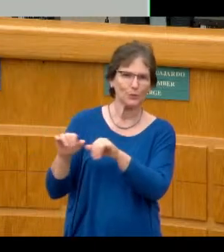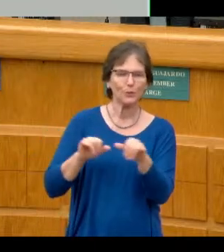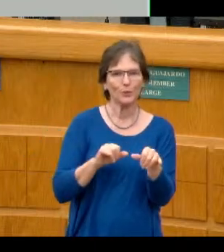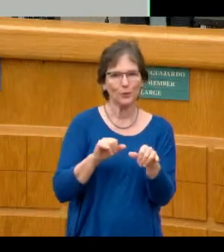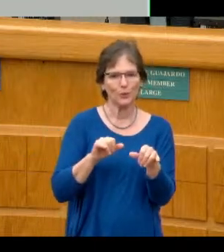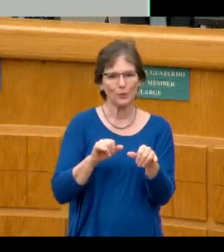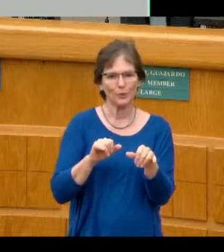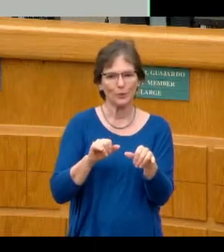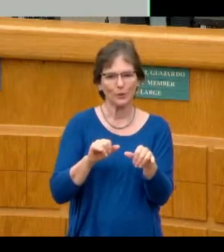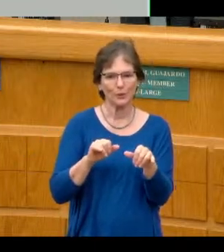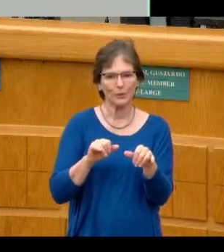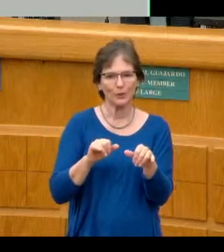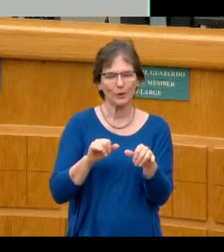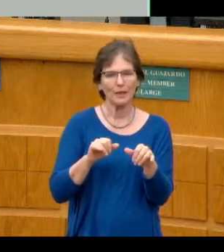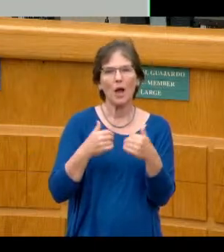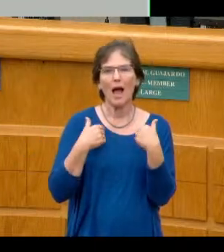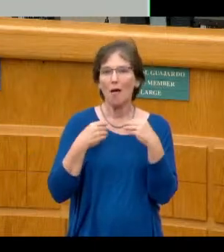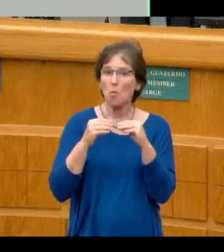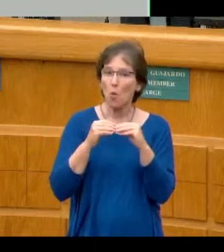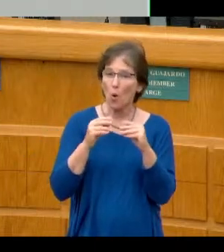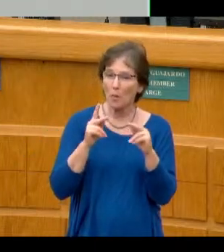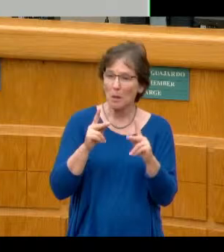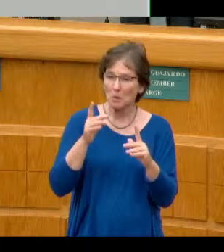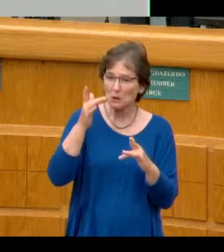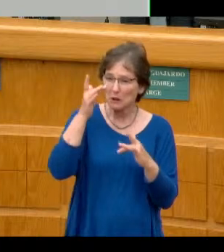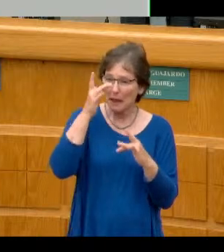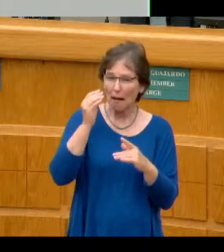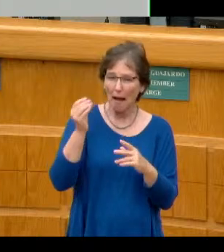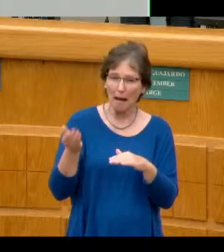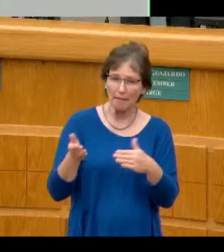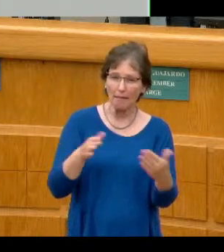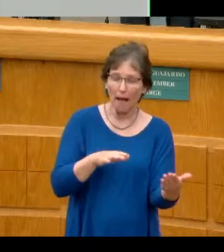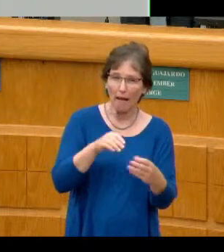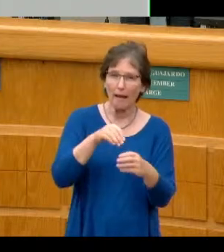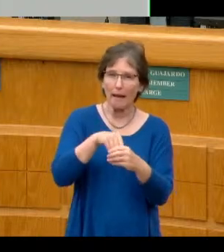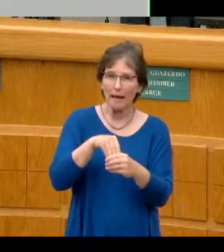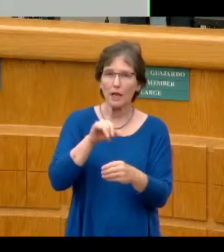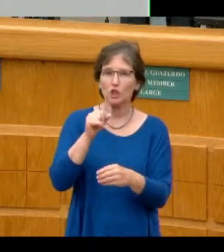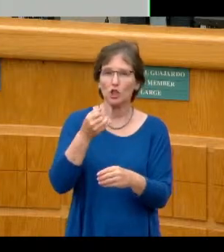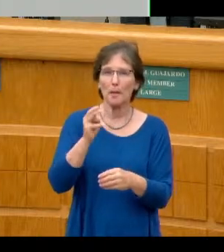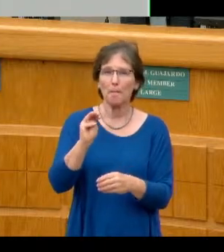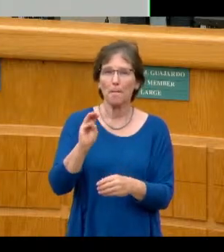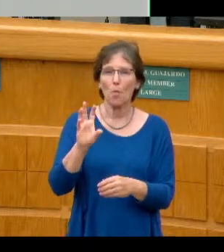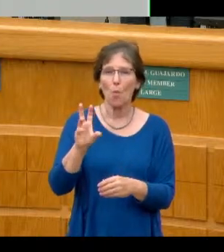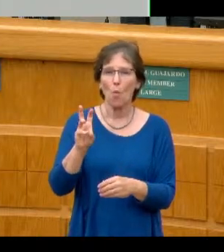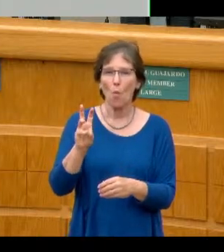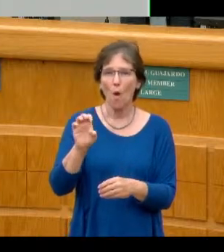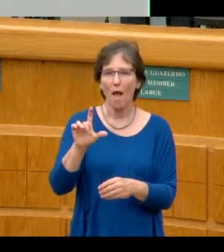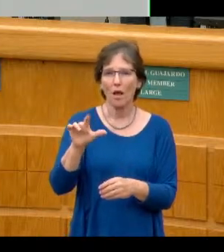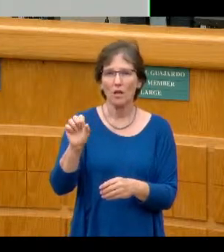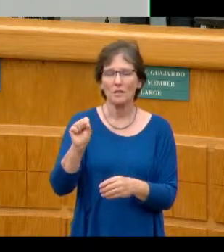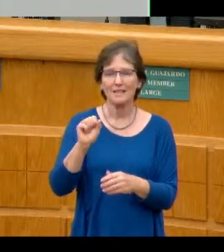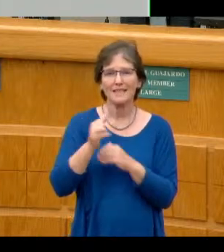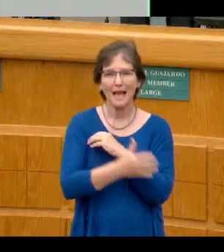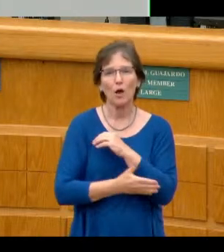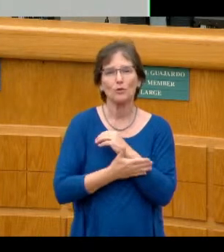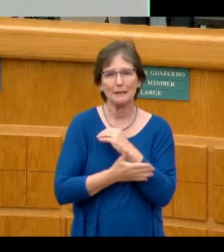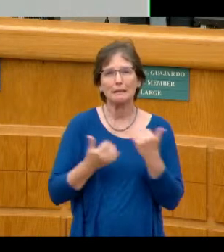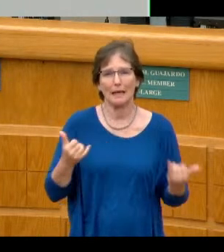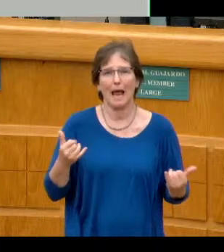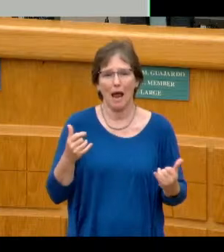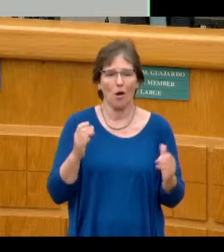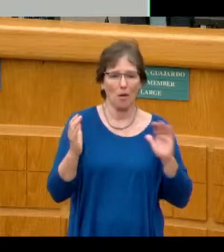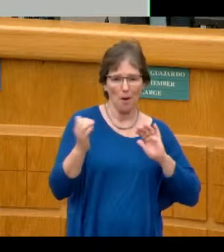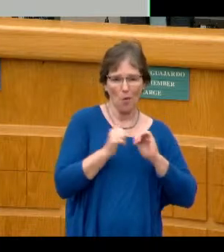pattern's still there. This looks to be a legitimate increase in the fatalities in that county, and it coincides with an increase